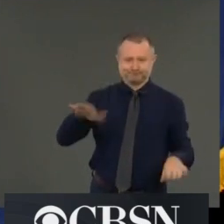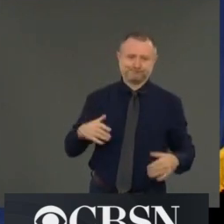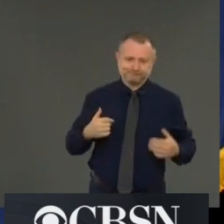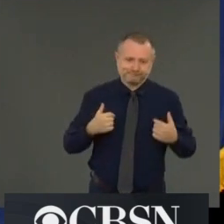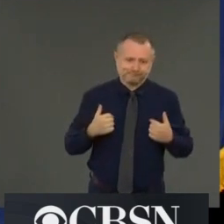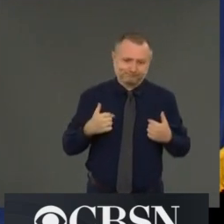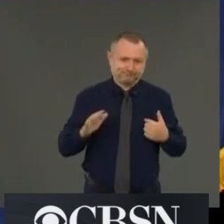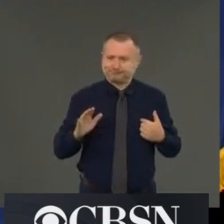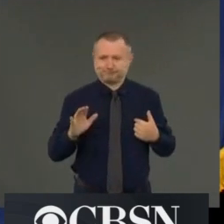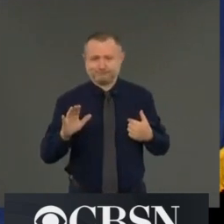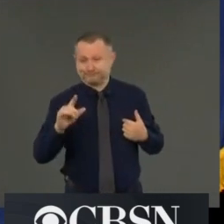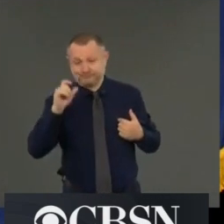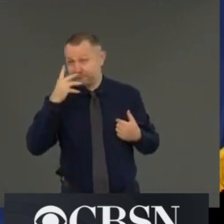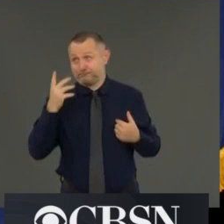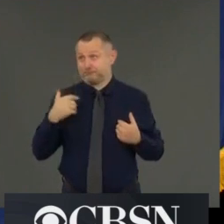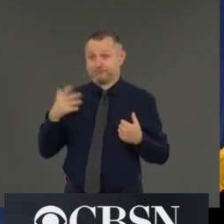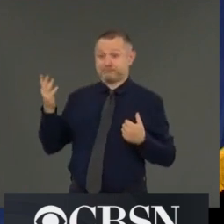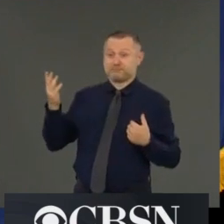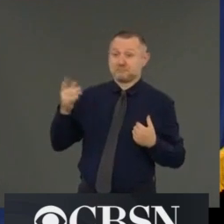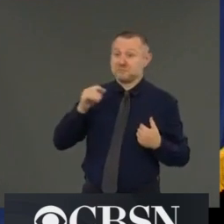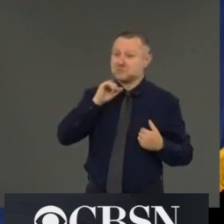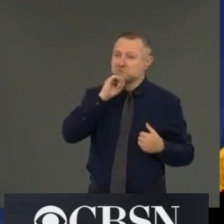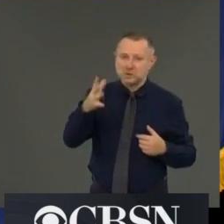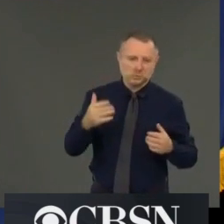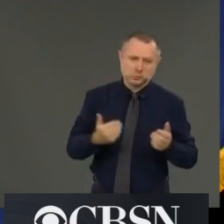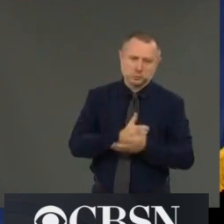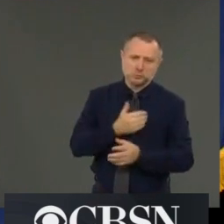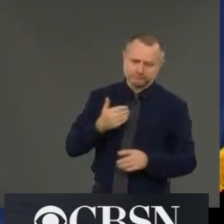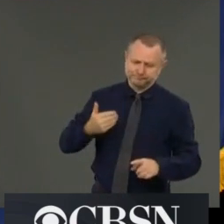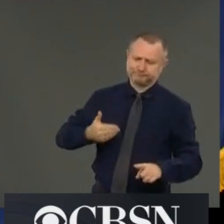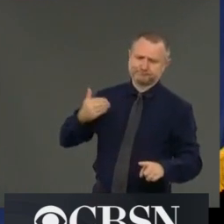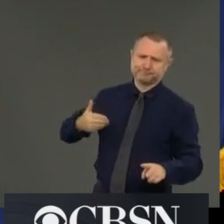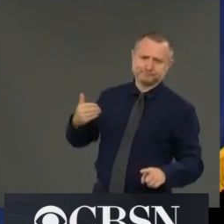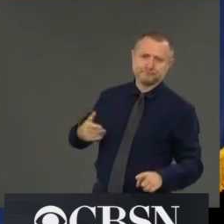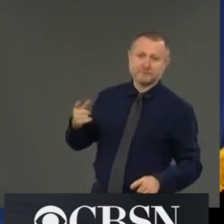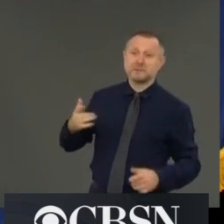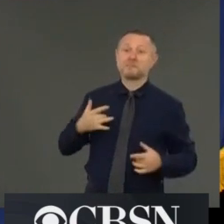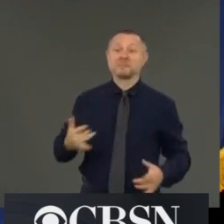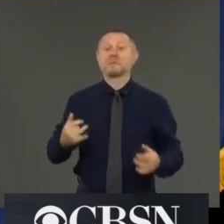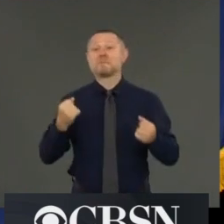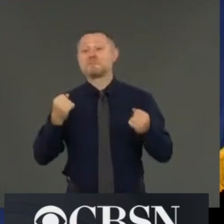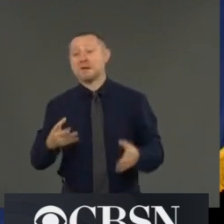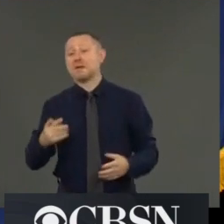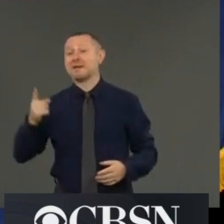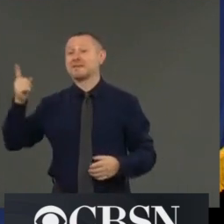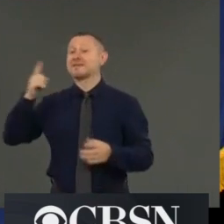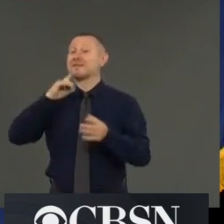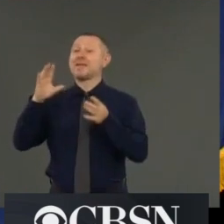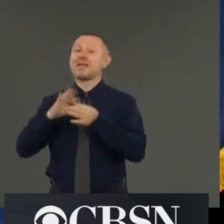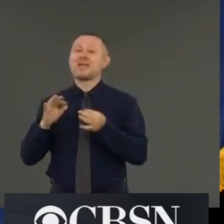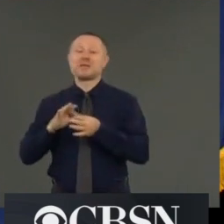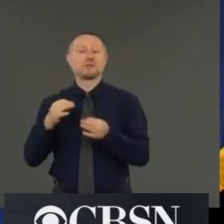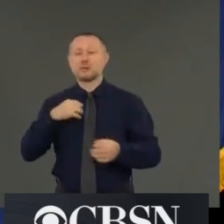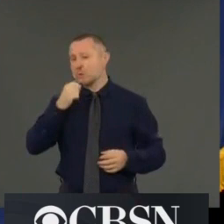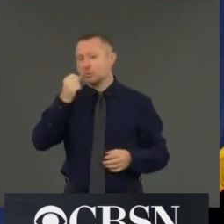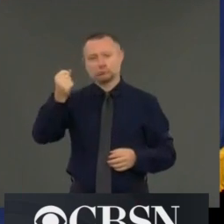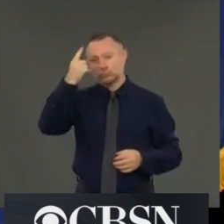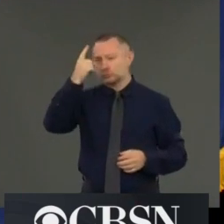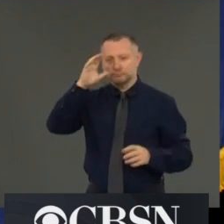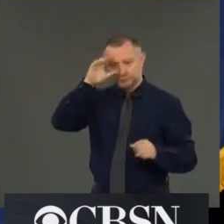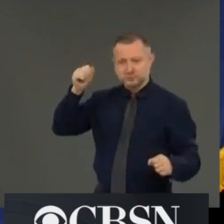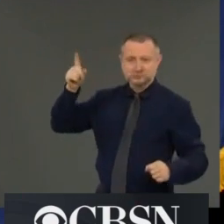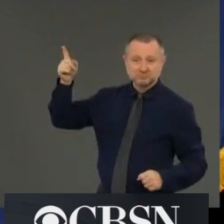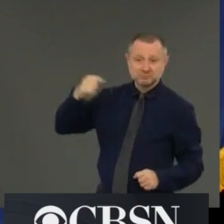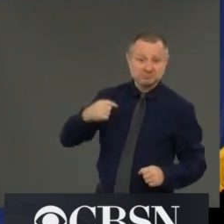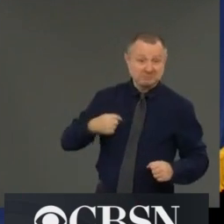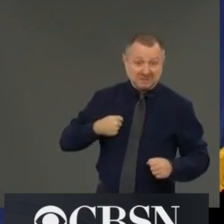That's not anything new. It tends to be the rule that I don't understand what the president is talking about. Must be me. We're going